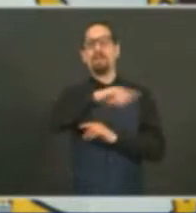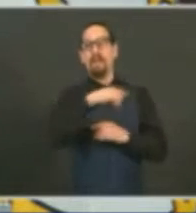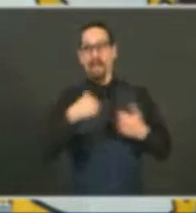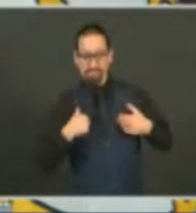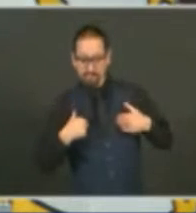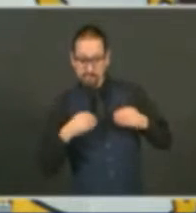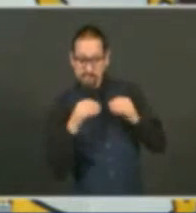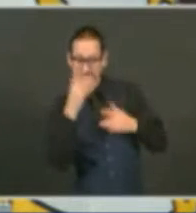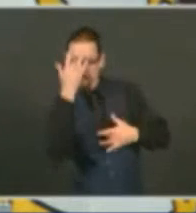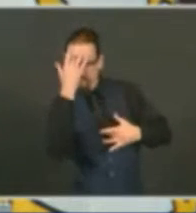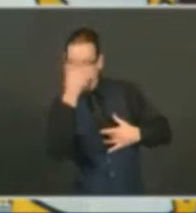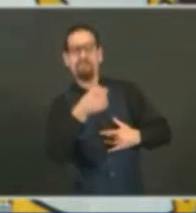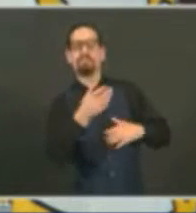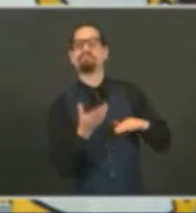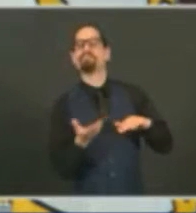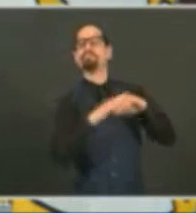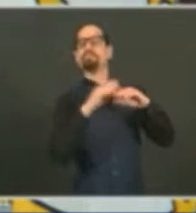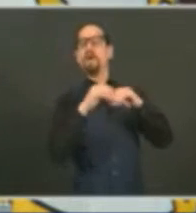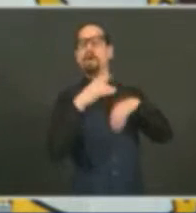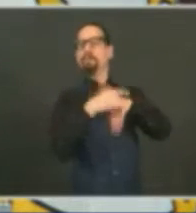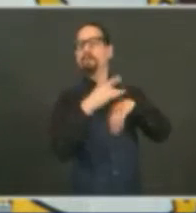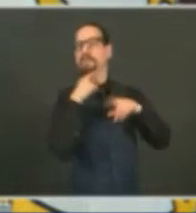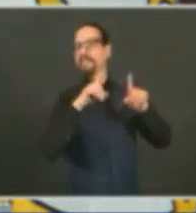Last week, I said that I